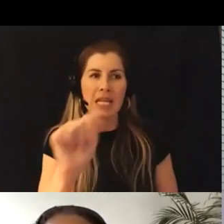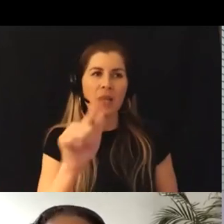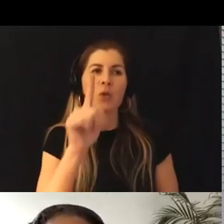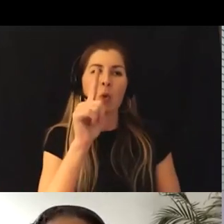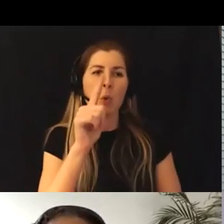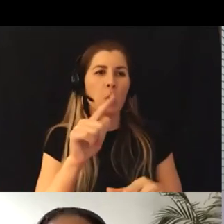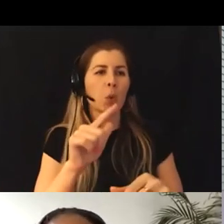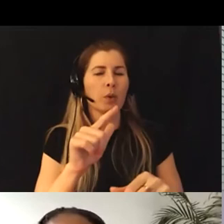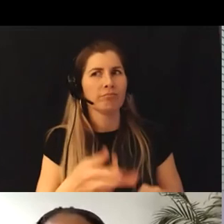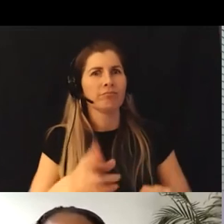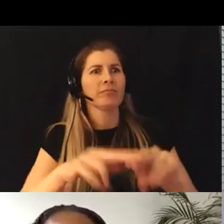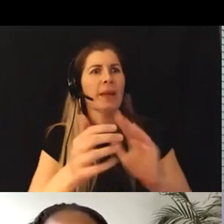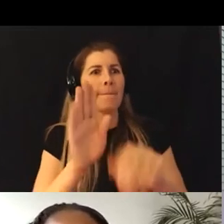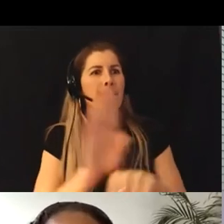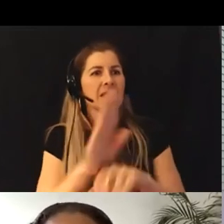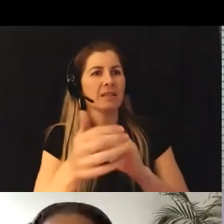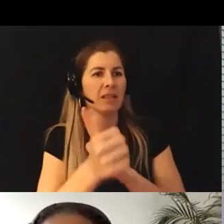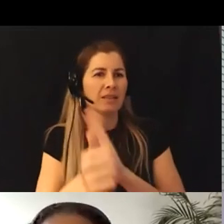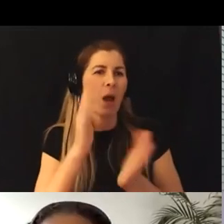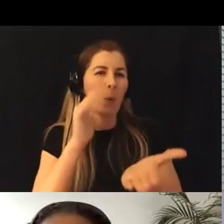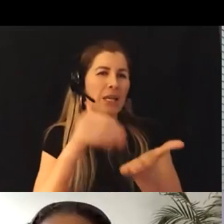Susan afterwards. Too many things to look for.